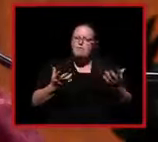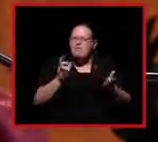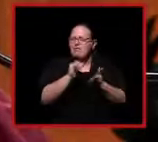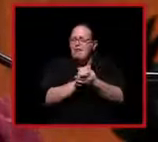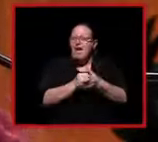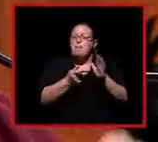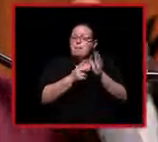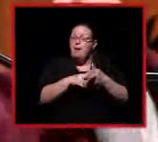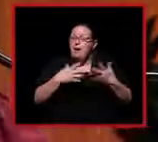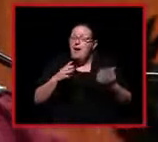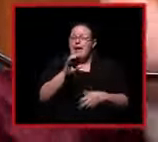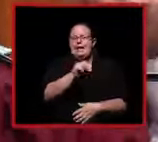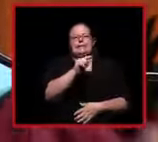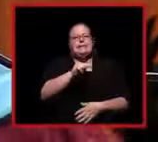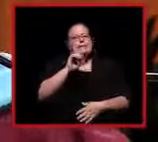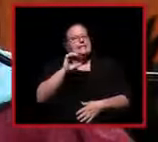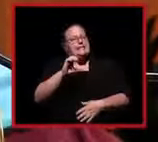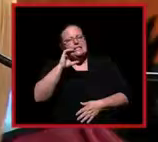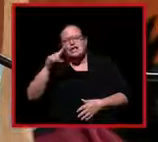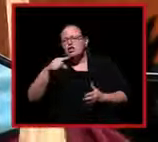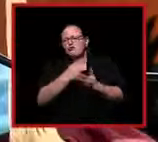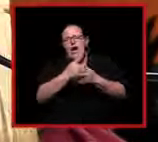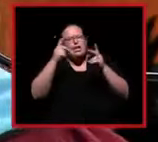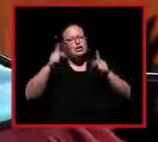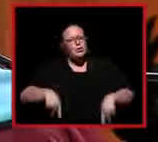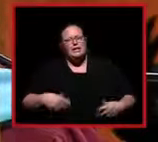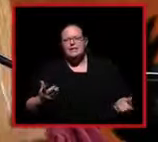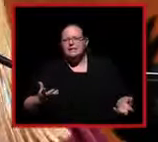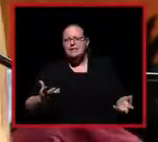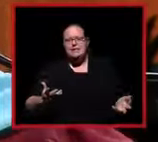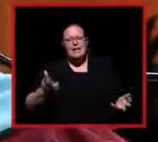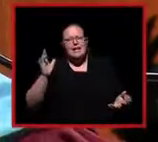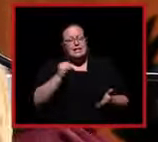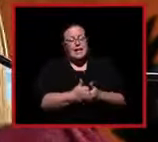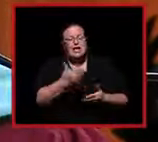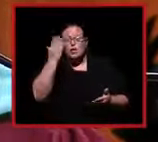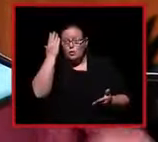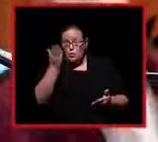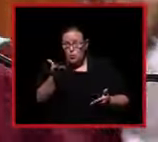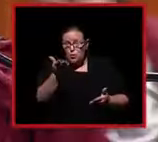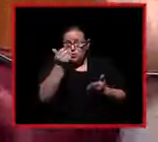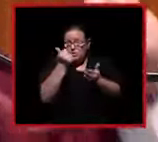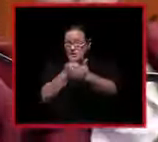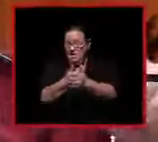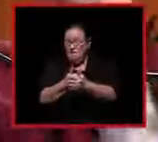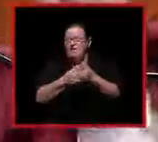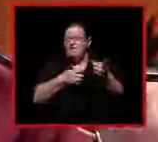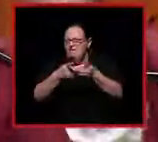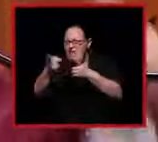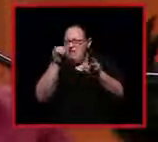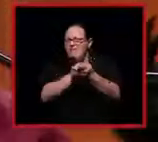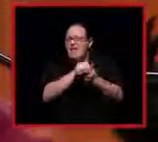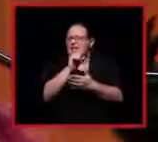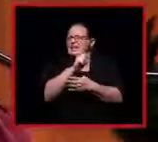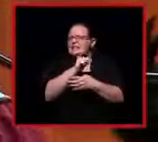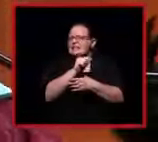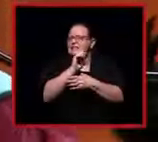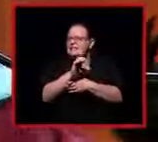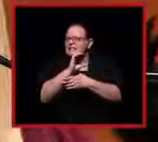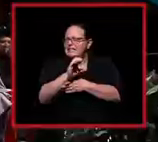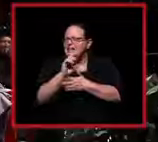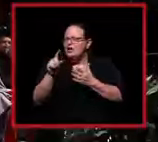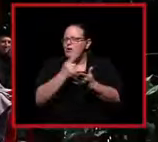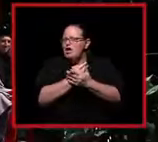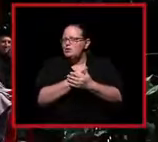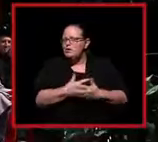an STCC graduate. You are the definition of the STCC